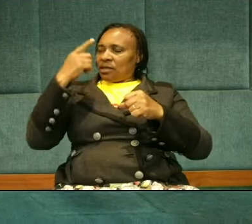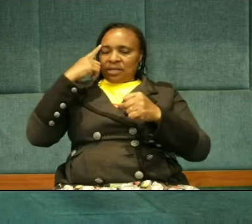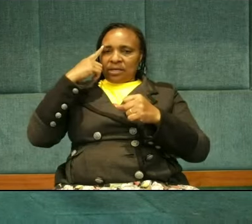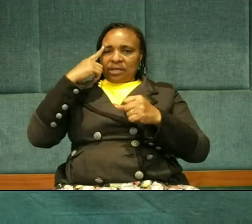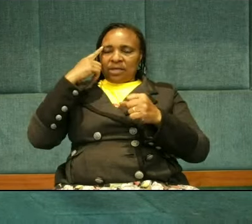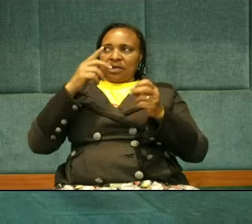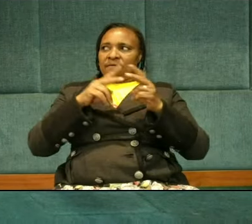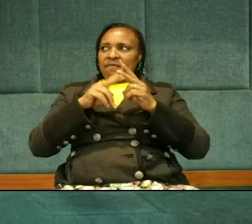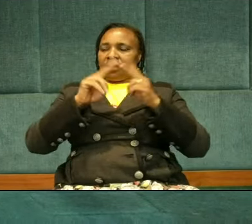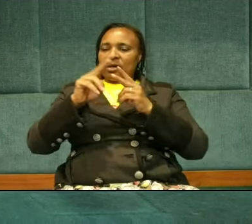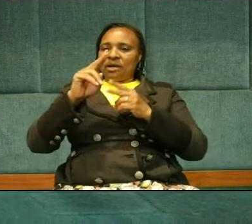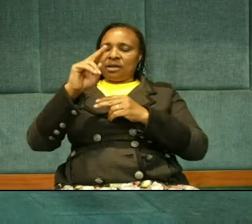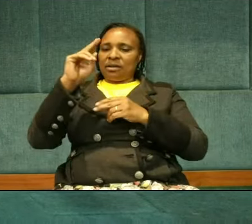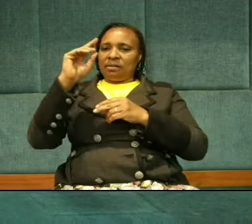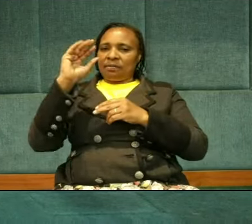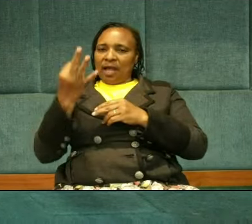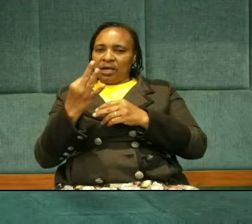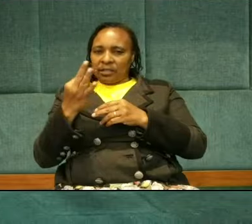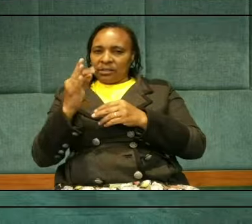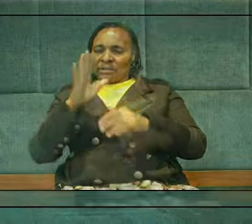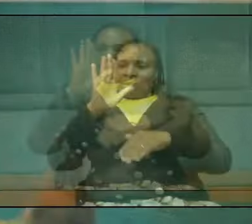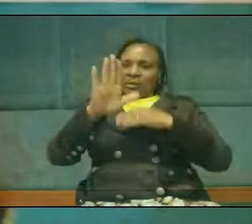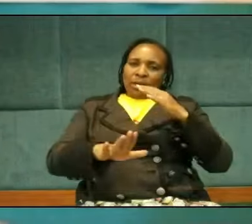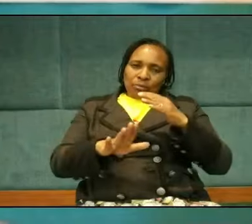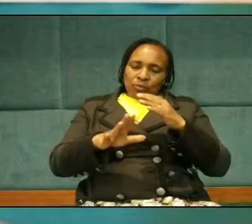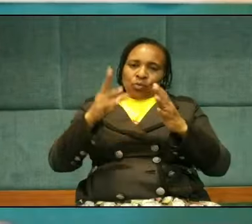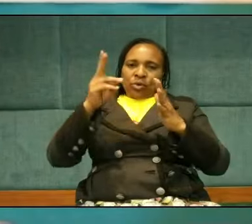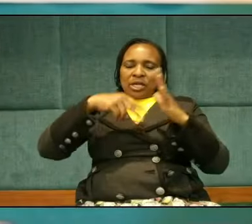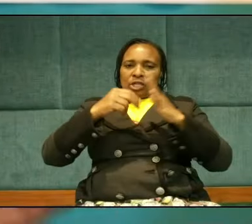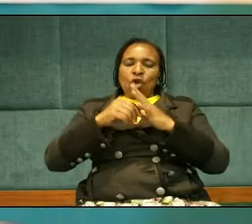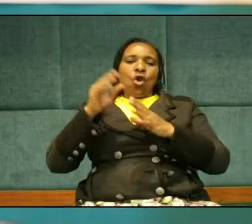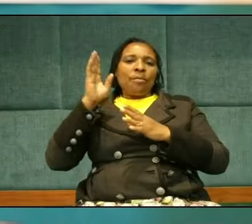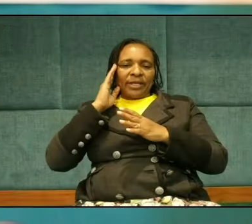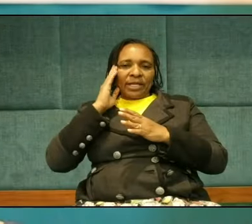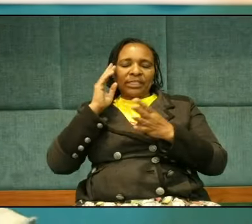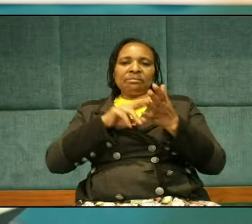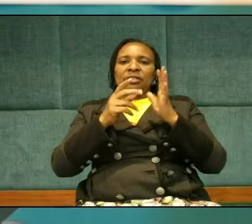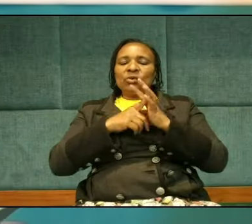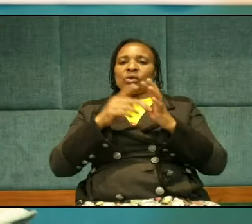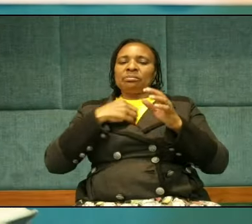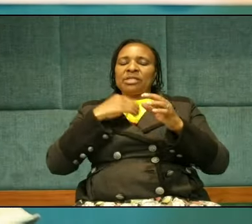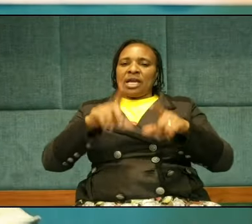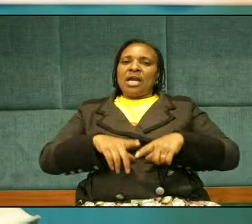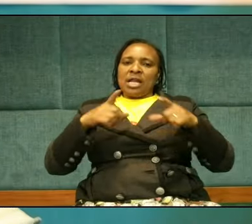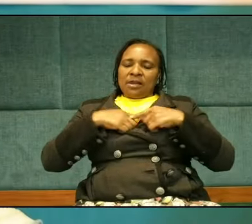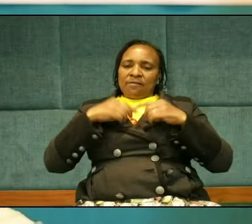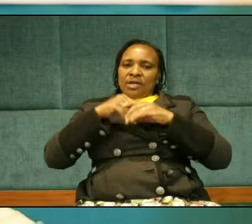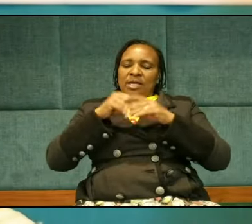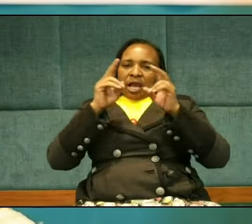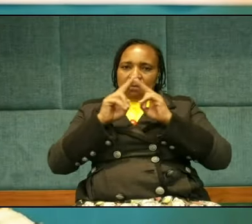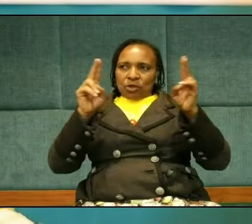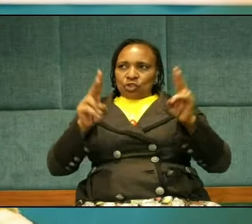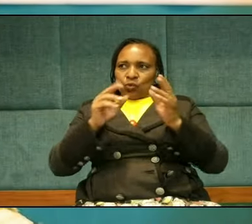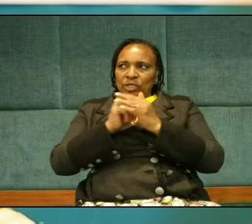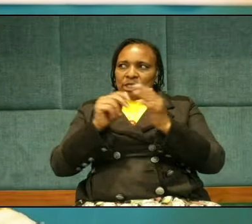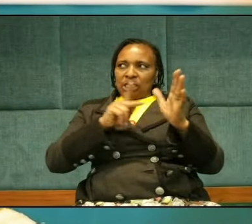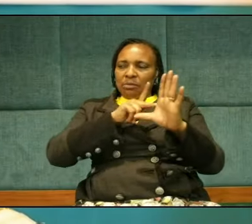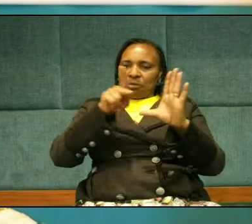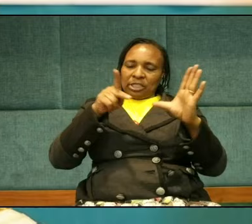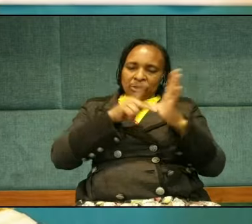the very third statement that you read, obedience, it means that I live in harmony with the principles